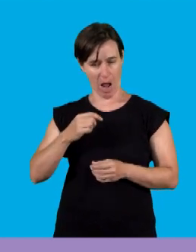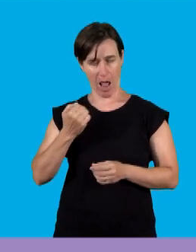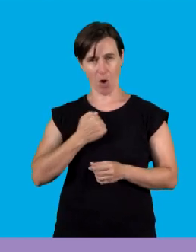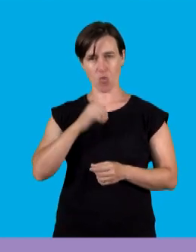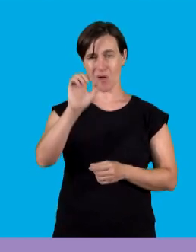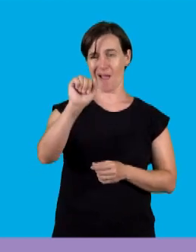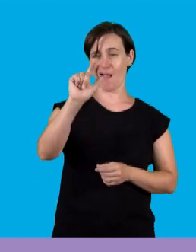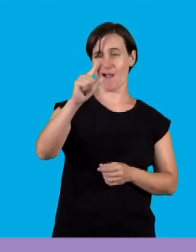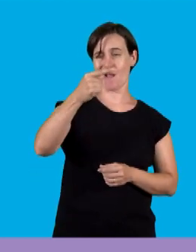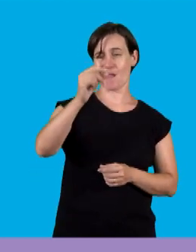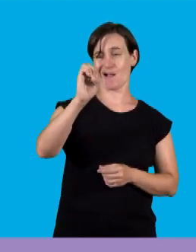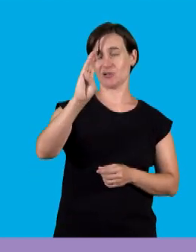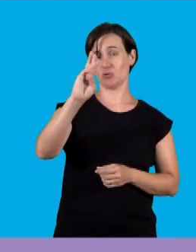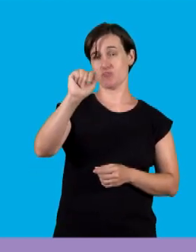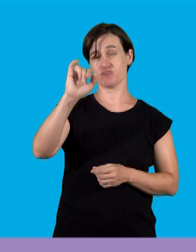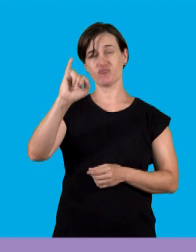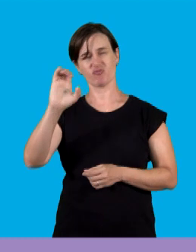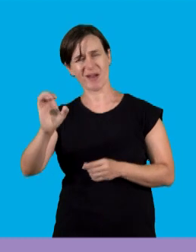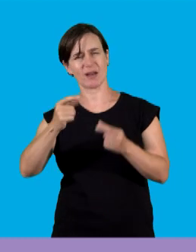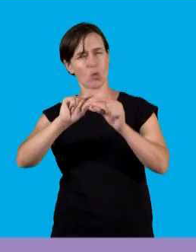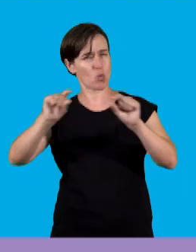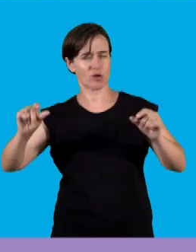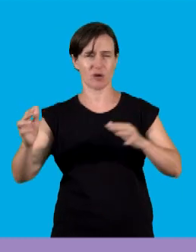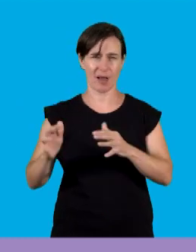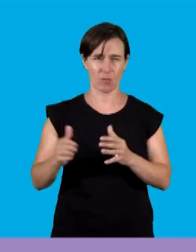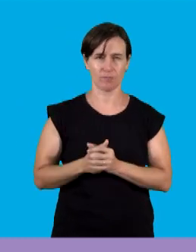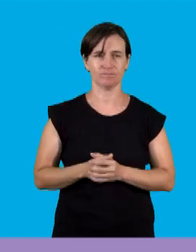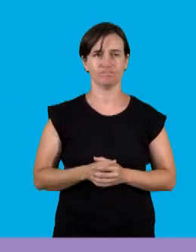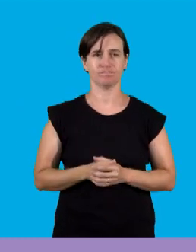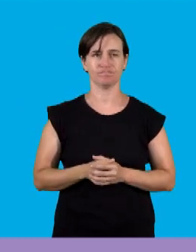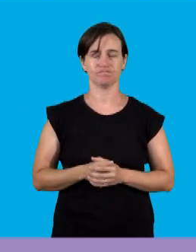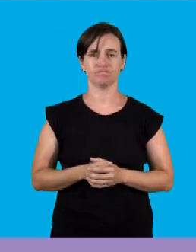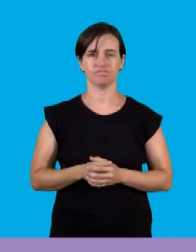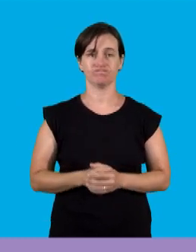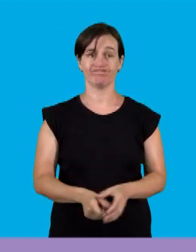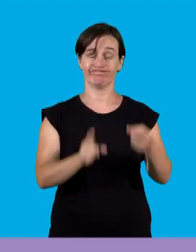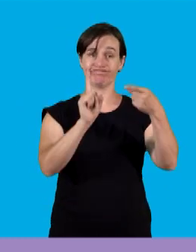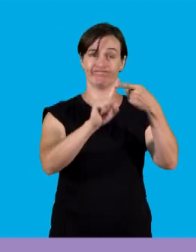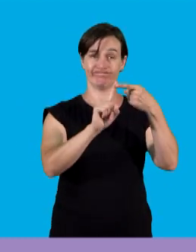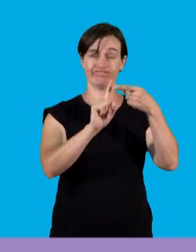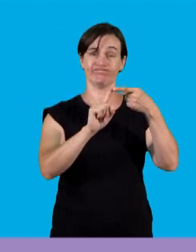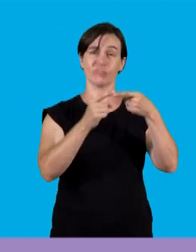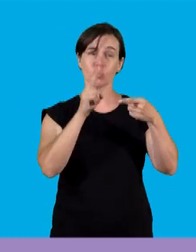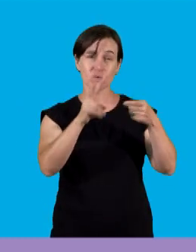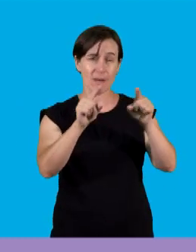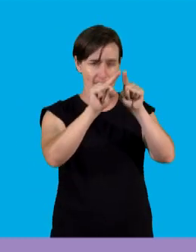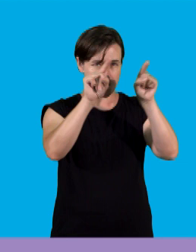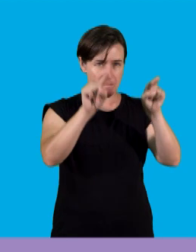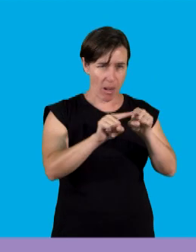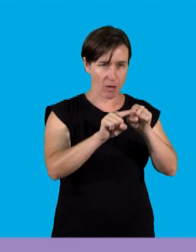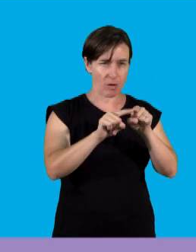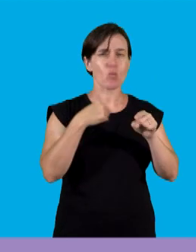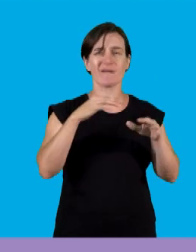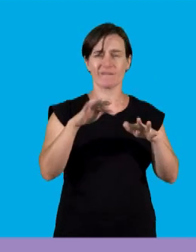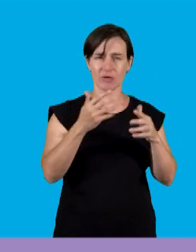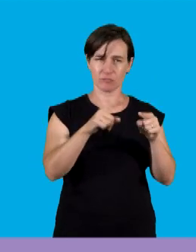algebraic equations. Let's look at the first a geometric pattern here. So of course we had those blocks and we did find